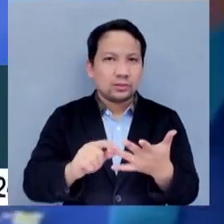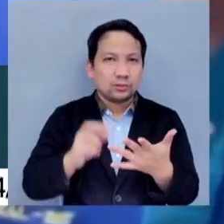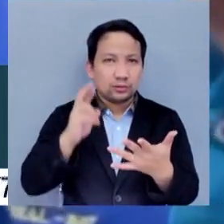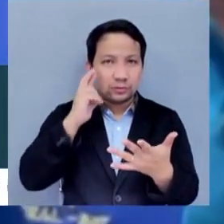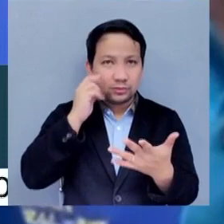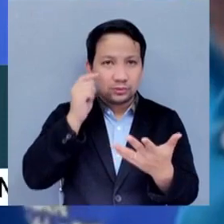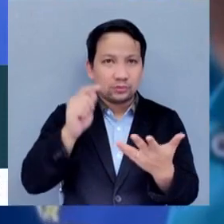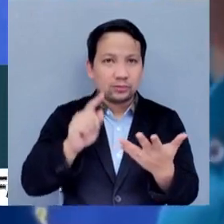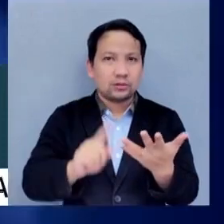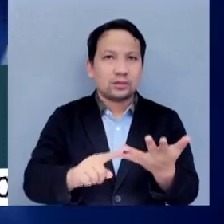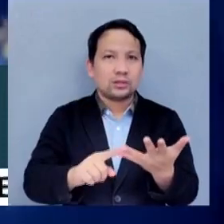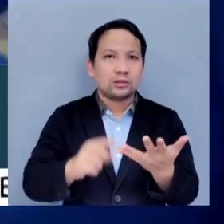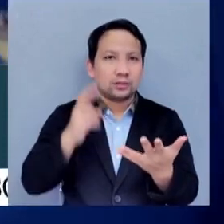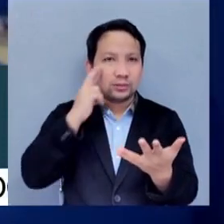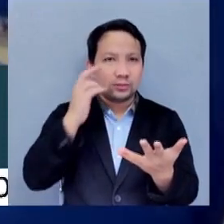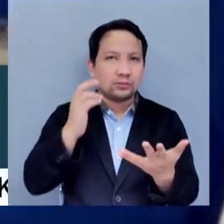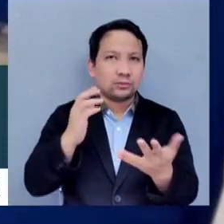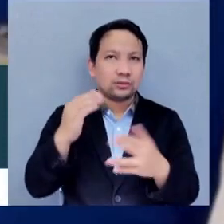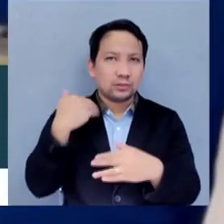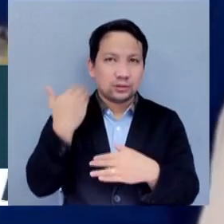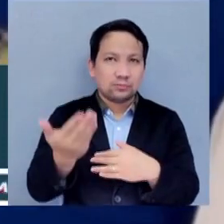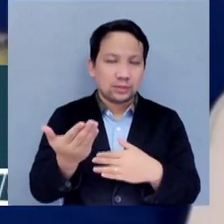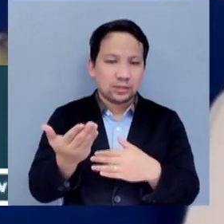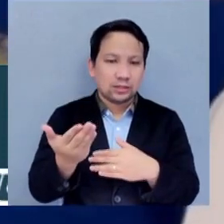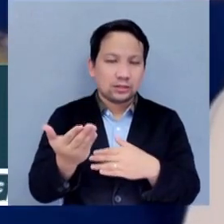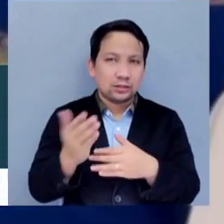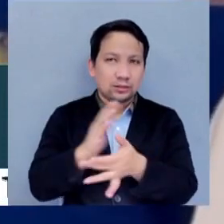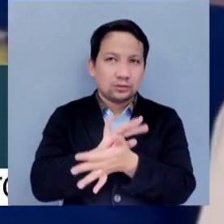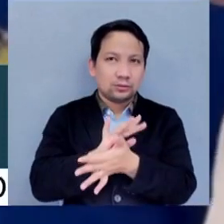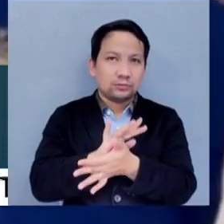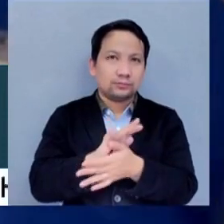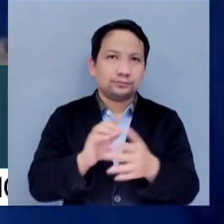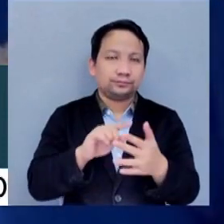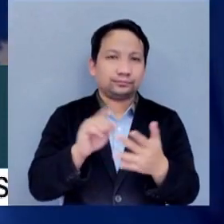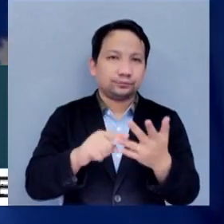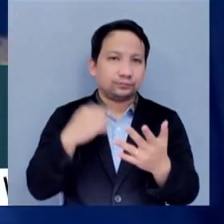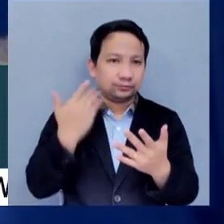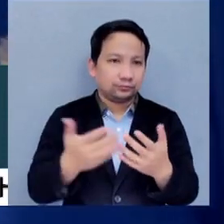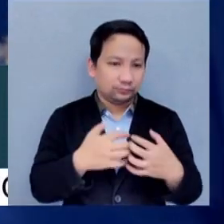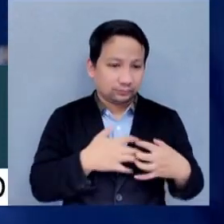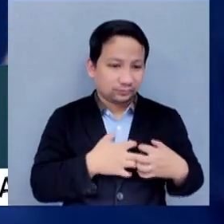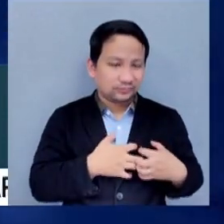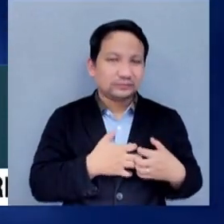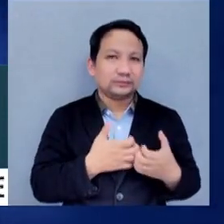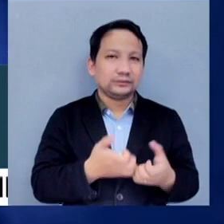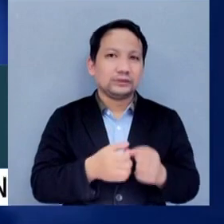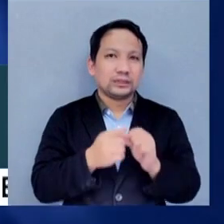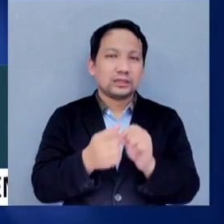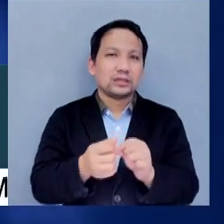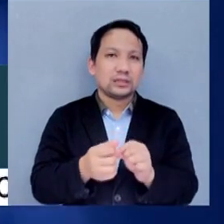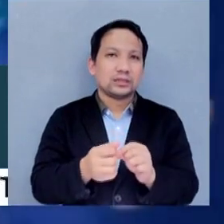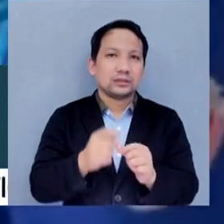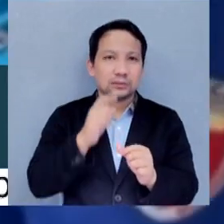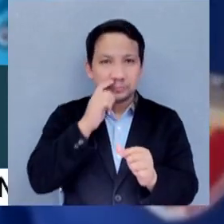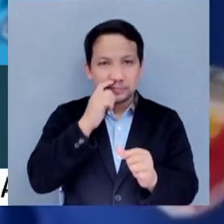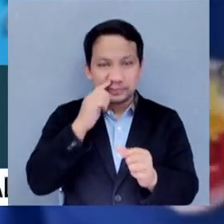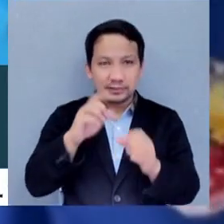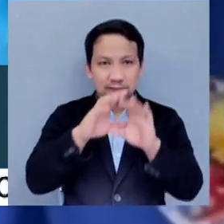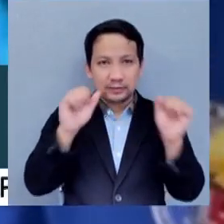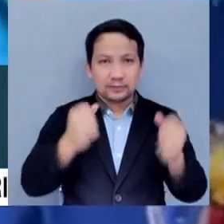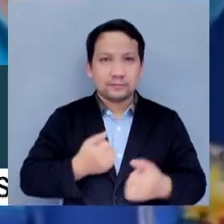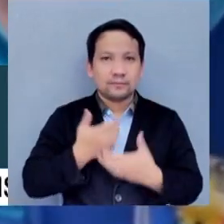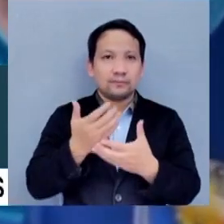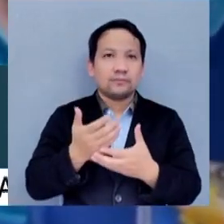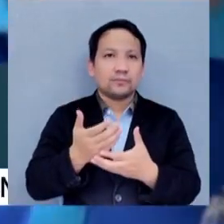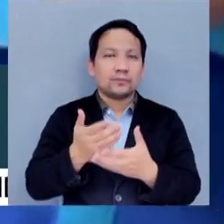Raymond Dominguez died of COVID inside the Bilibid prison, while Jacinto died of heart attack. DACC President Boy Evangelista expressed deep